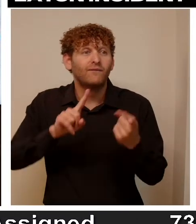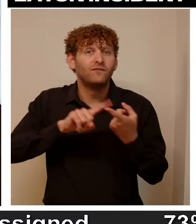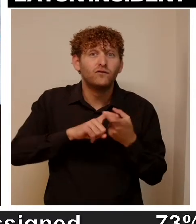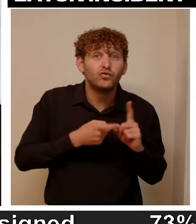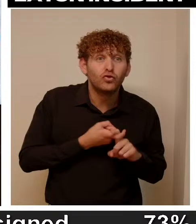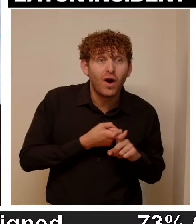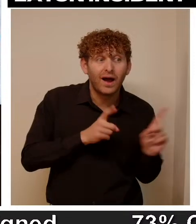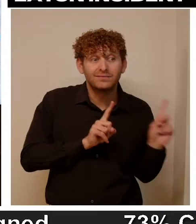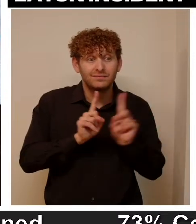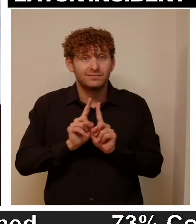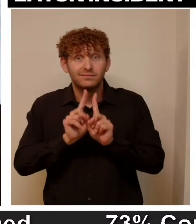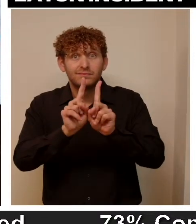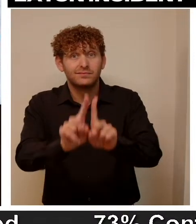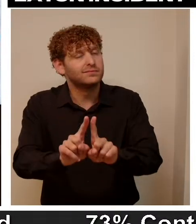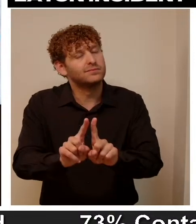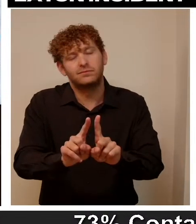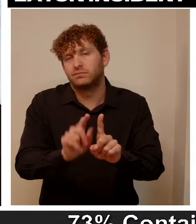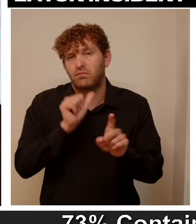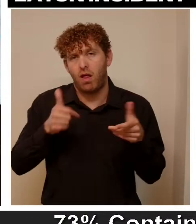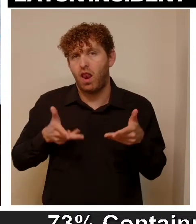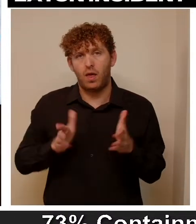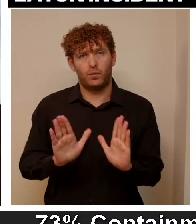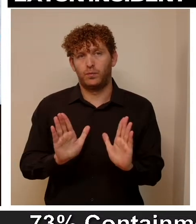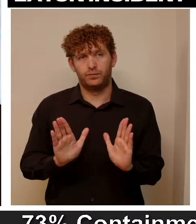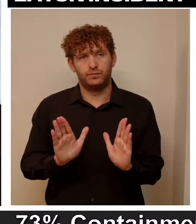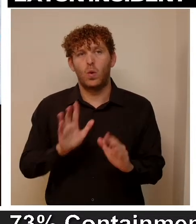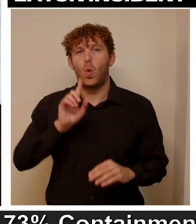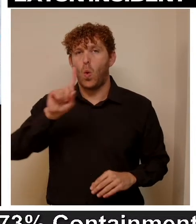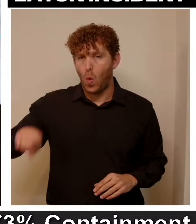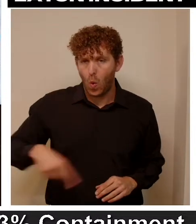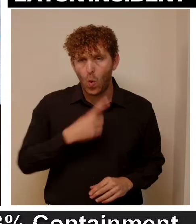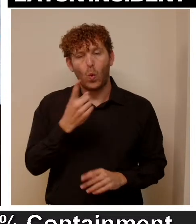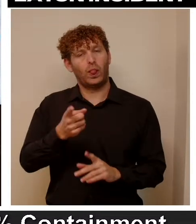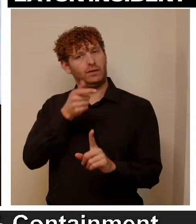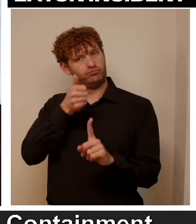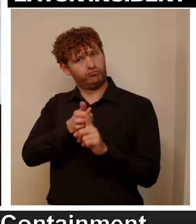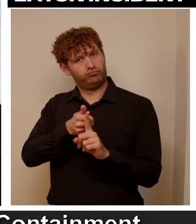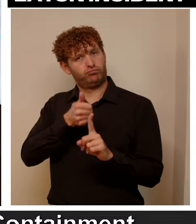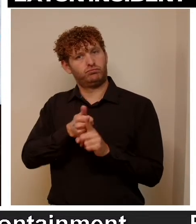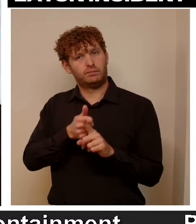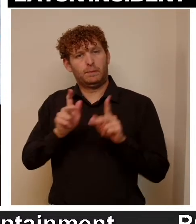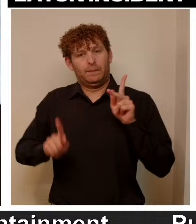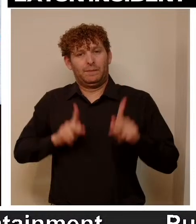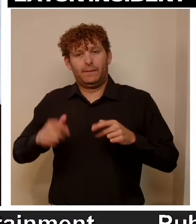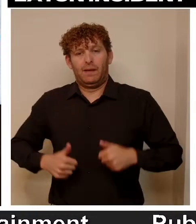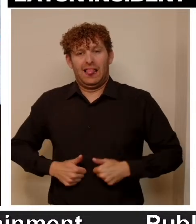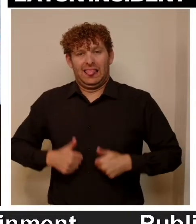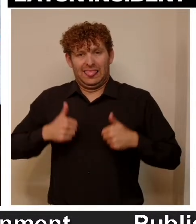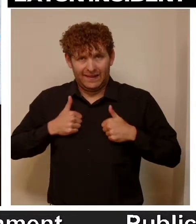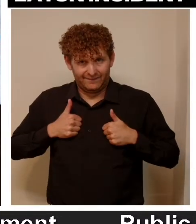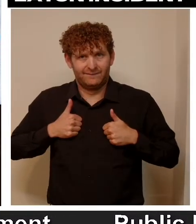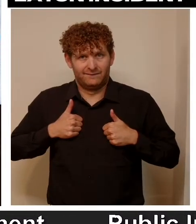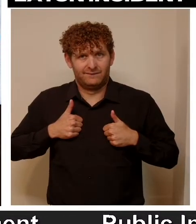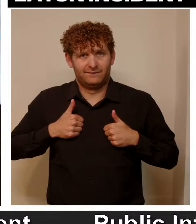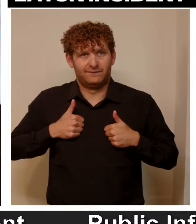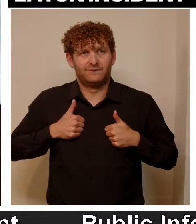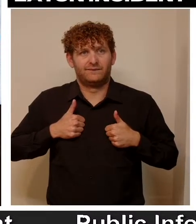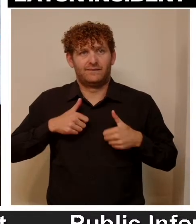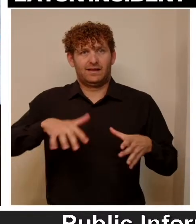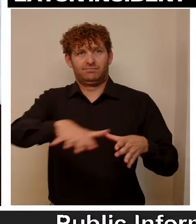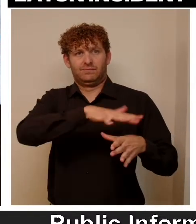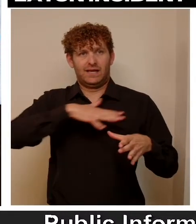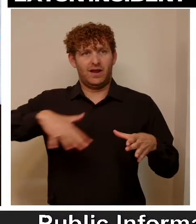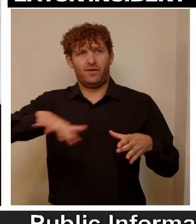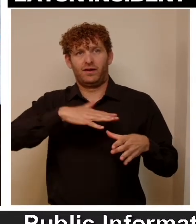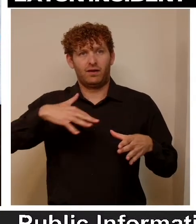or other people to help you clean up. At this time, it's not the time to do that. We're hoping